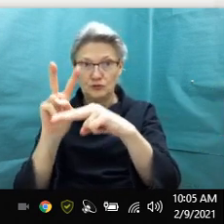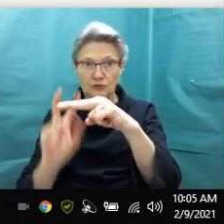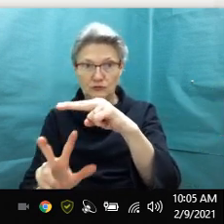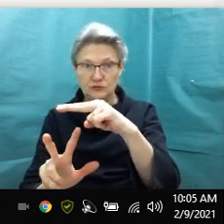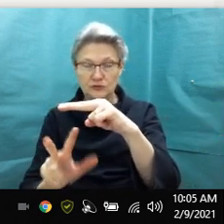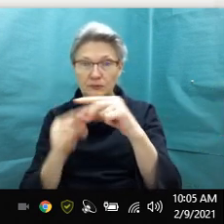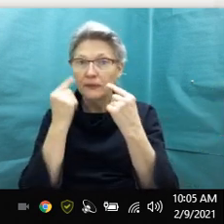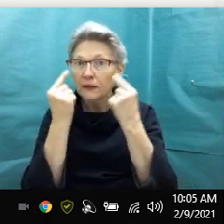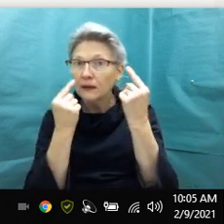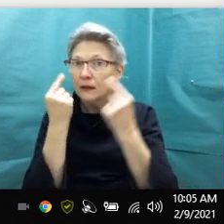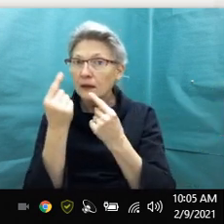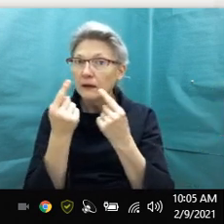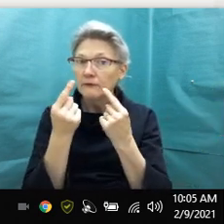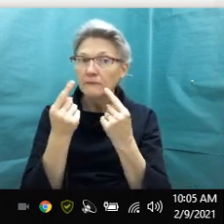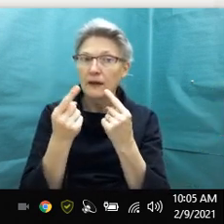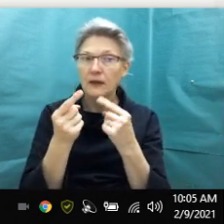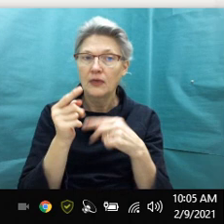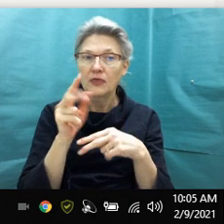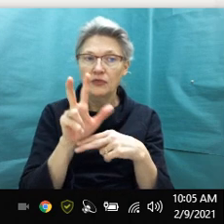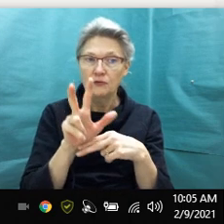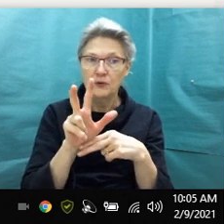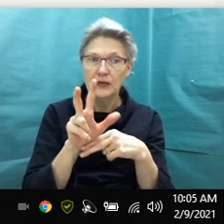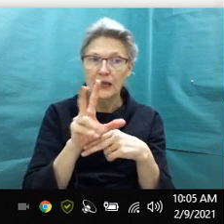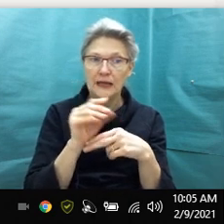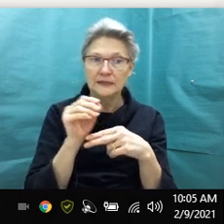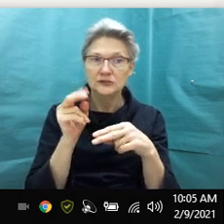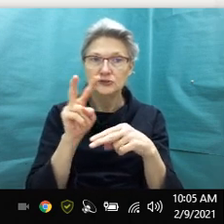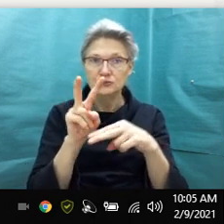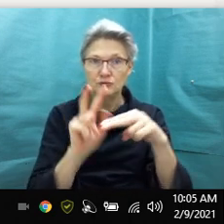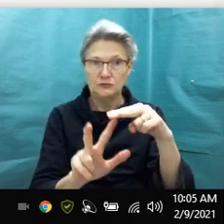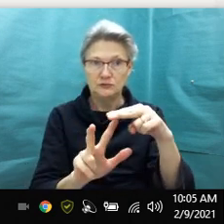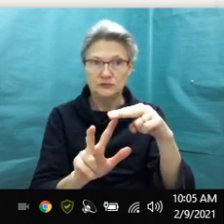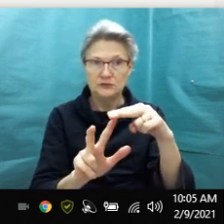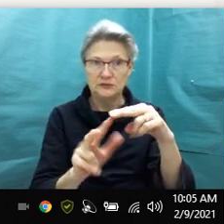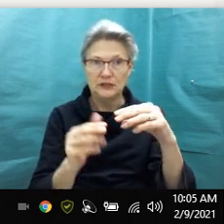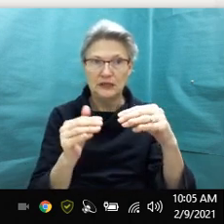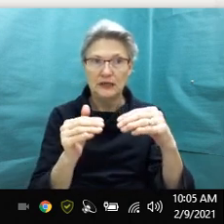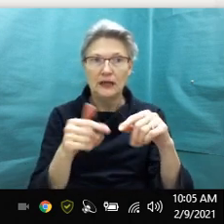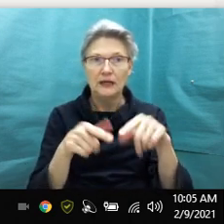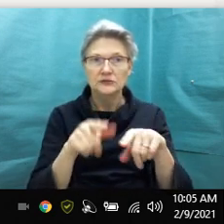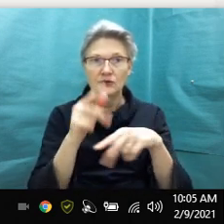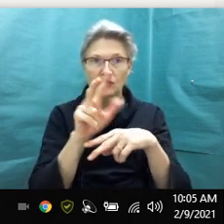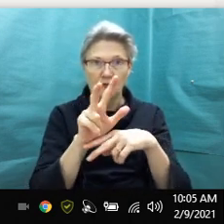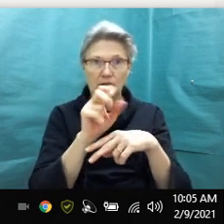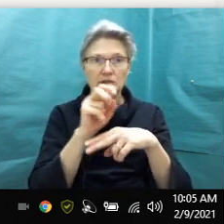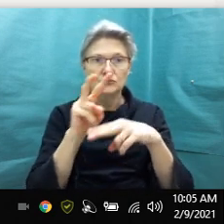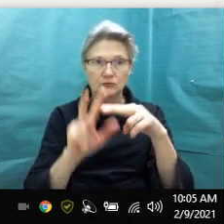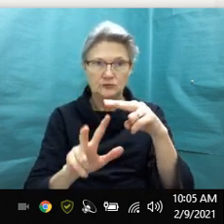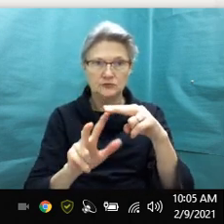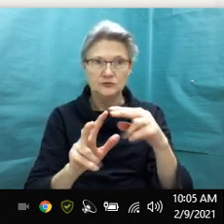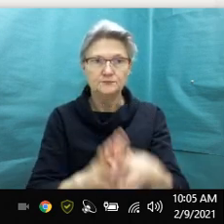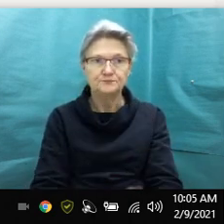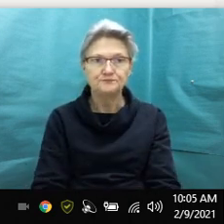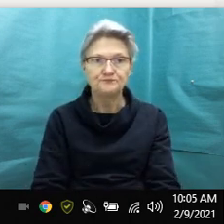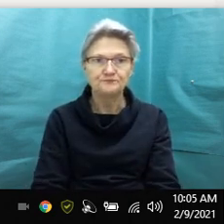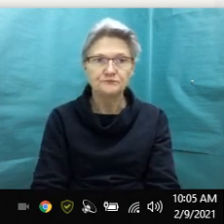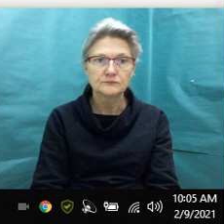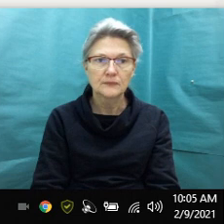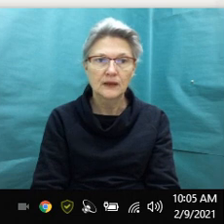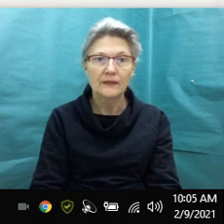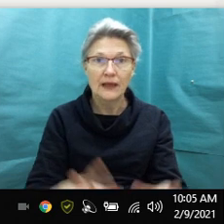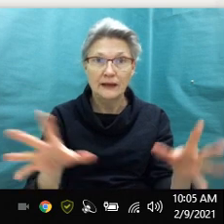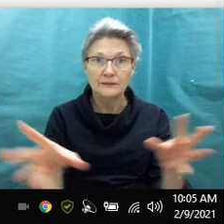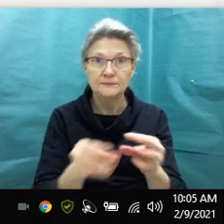thinking of my 3 and 2/3 as 3 and 2/3, right? I'm kind of breaking it apart into those two, and I'll add